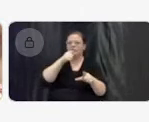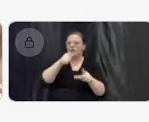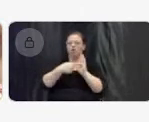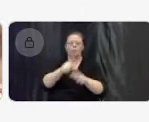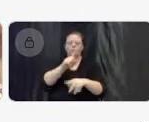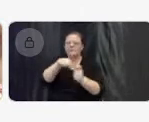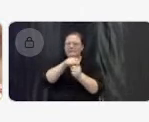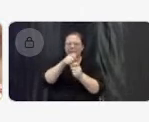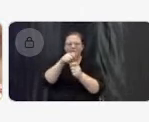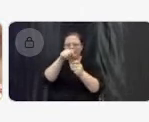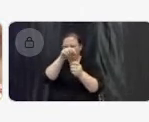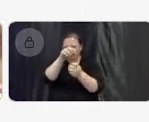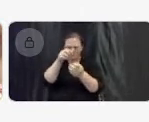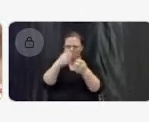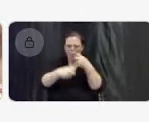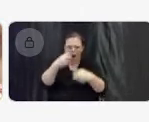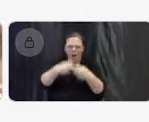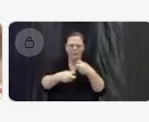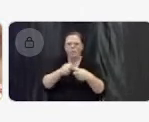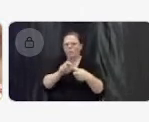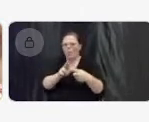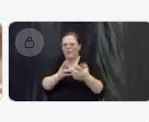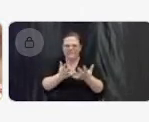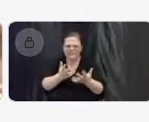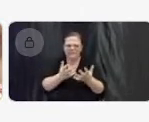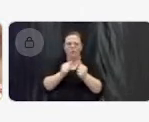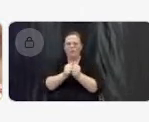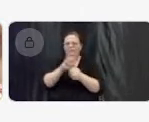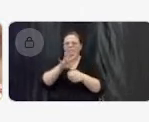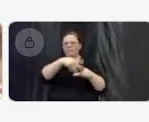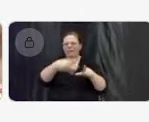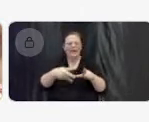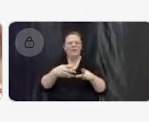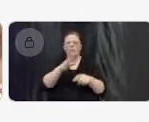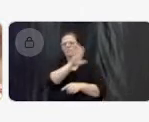that he has an issue or a reservation about, or that in his opinion